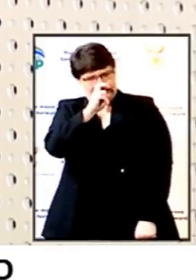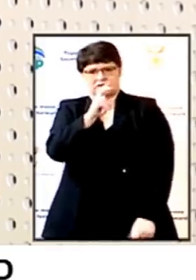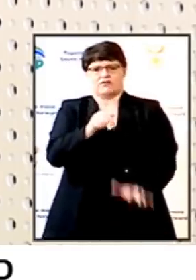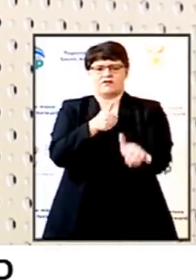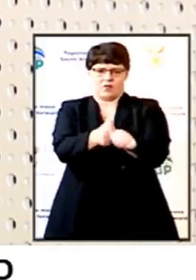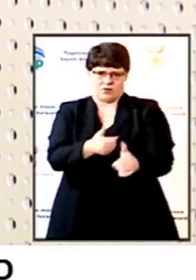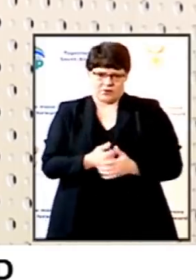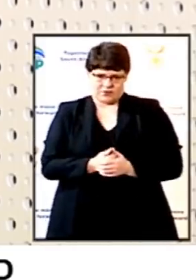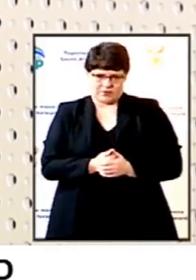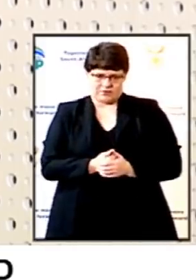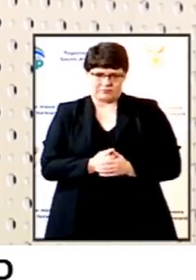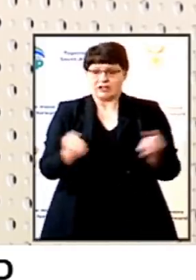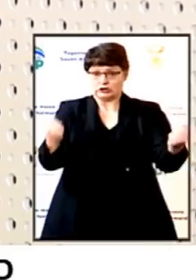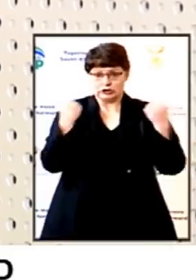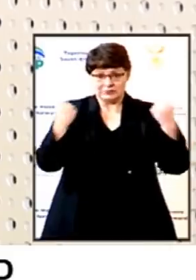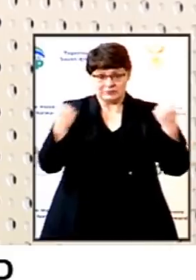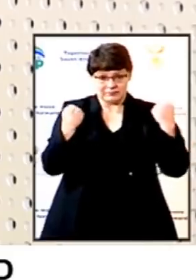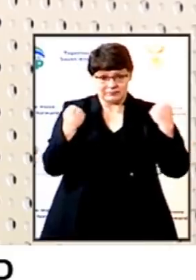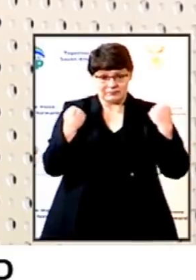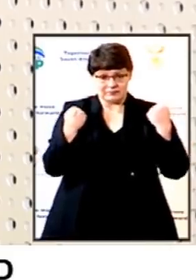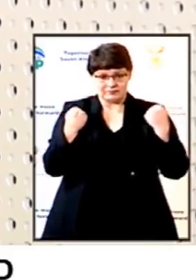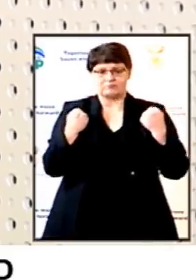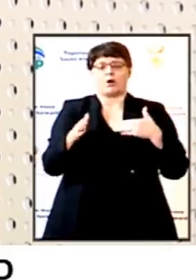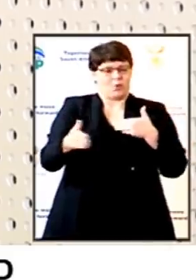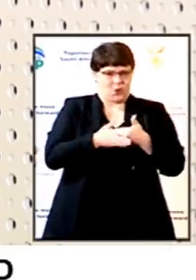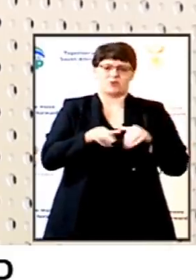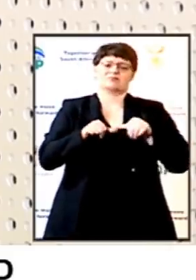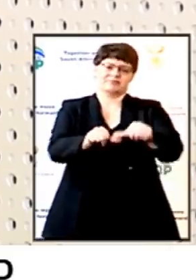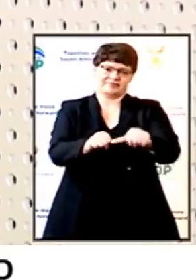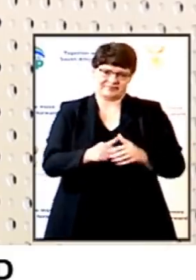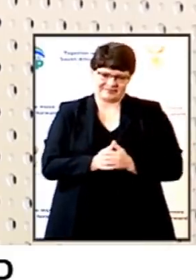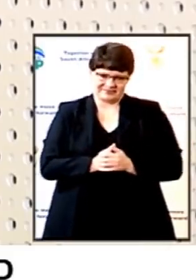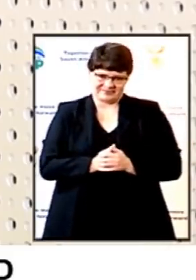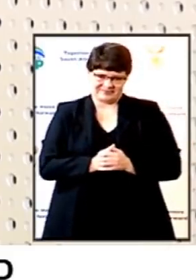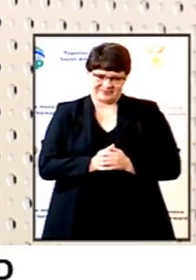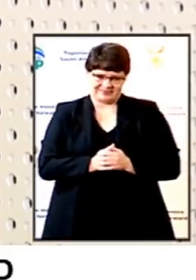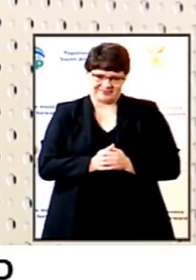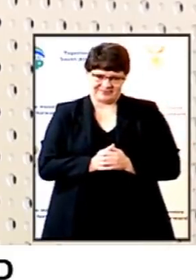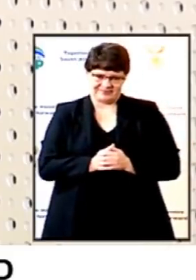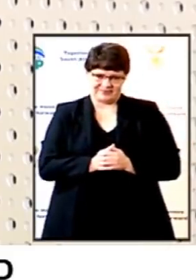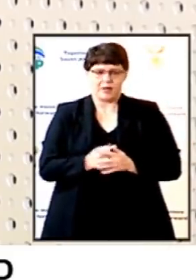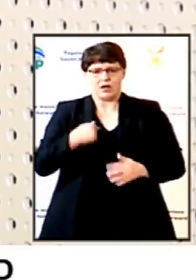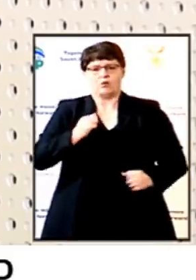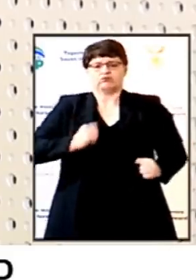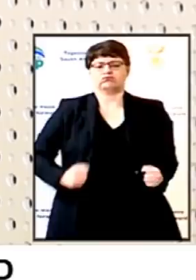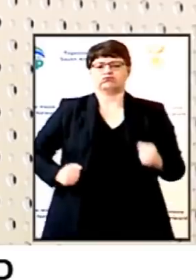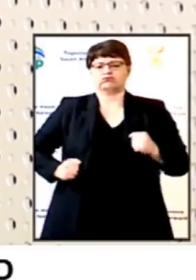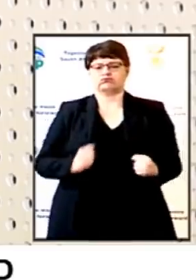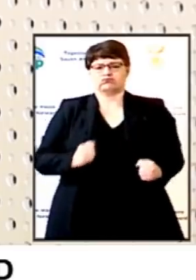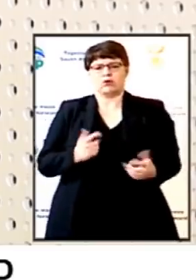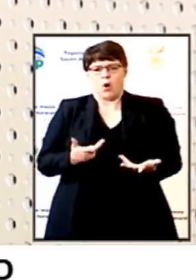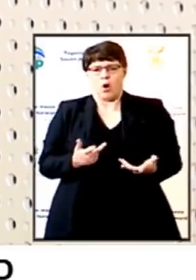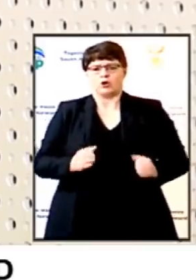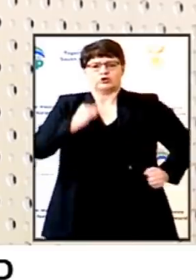Things like gyms will remain closed. Organized sports or walking or